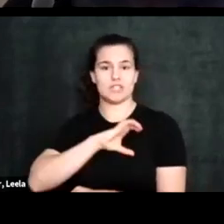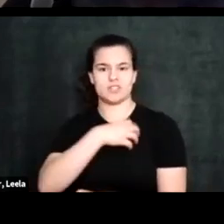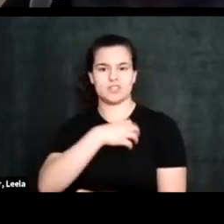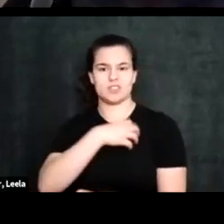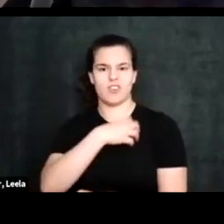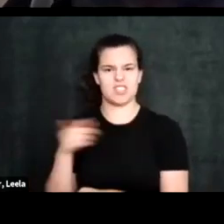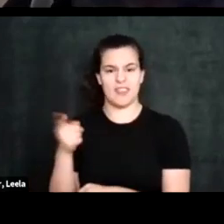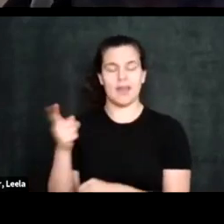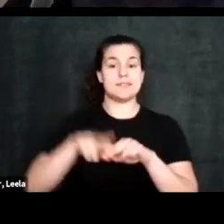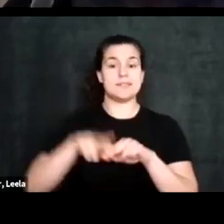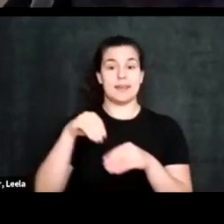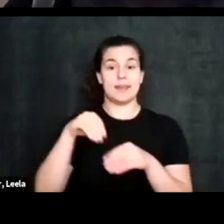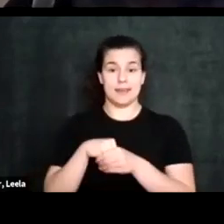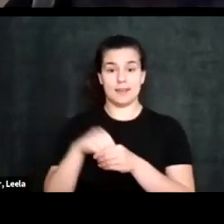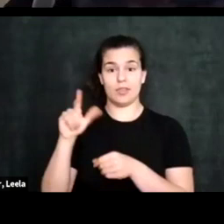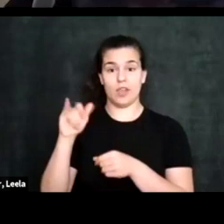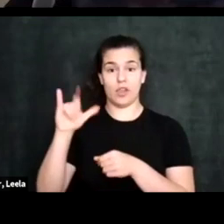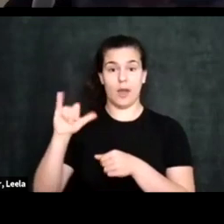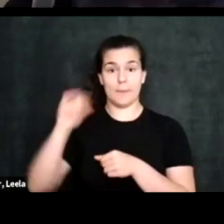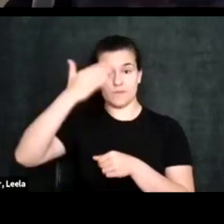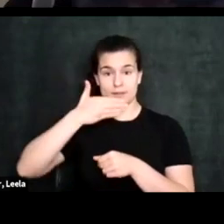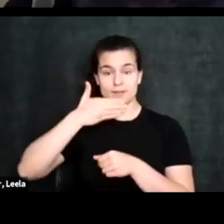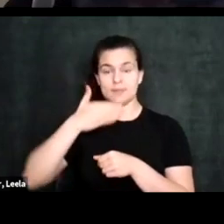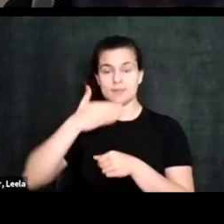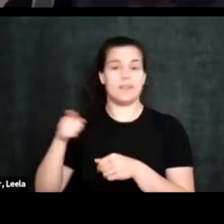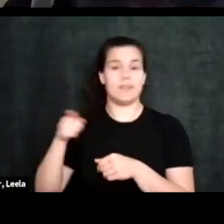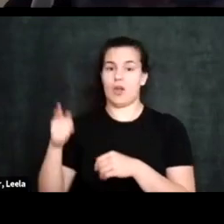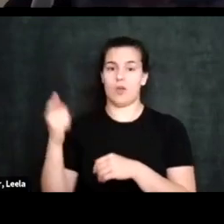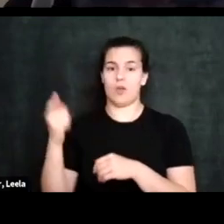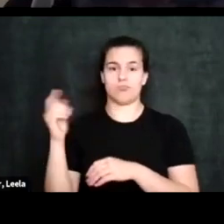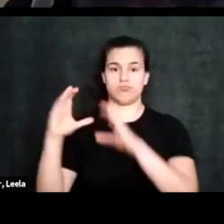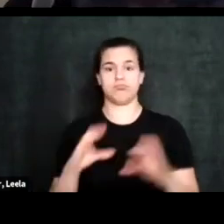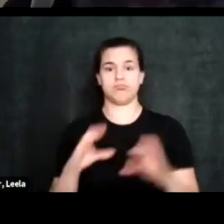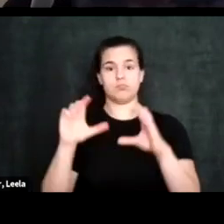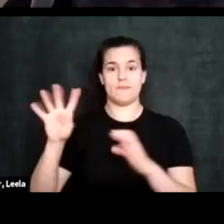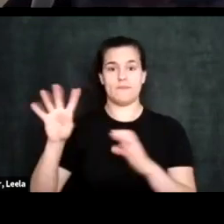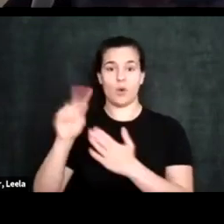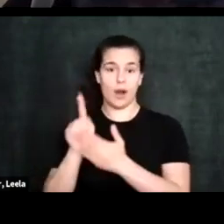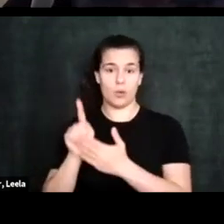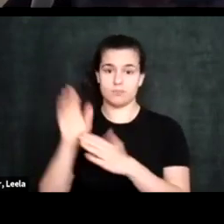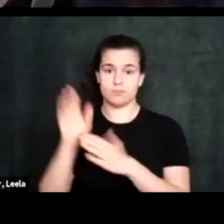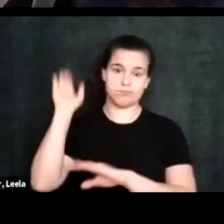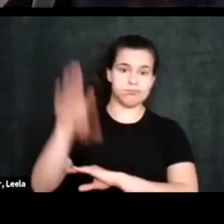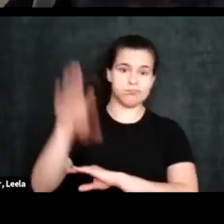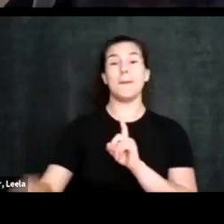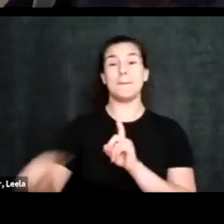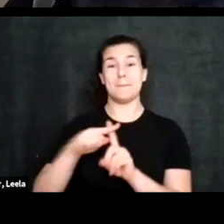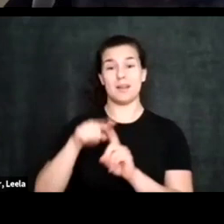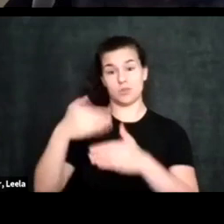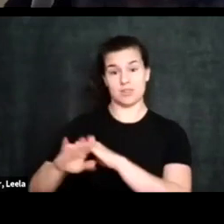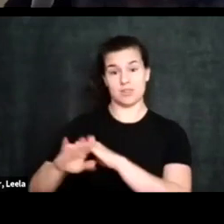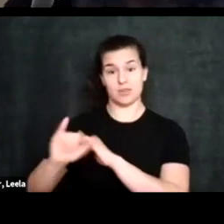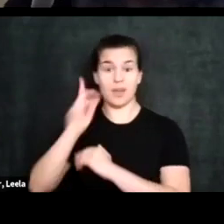lobbies, and then we also have card access for you to get into the individual halls. And that's very important. We have